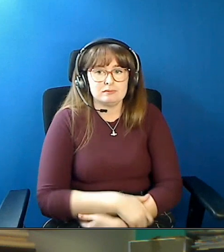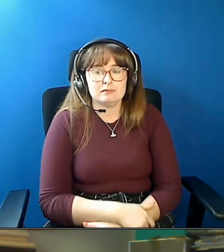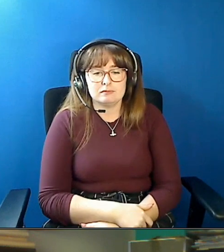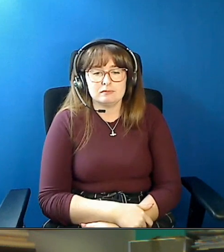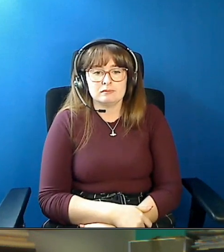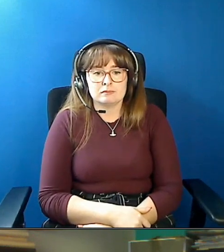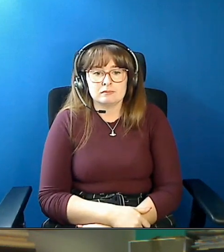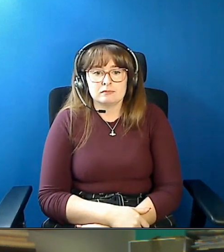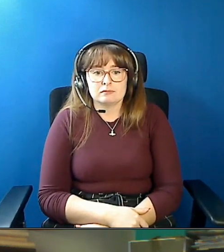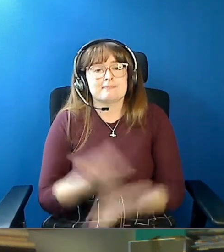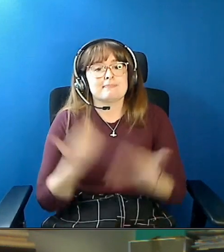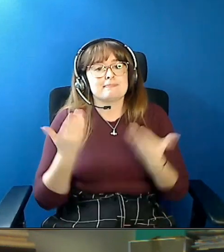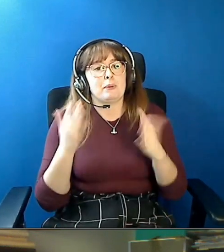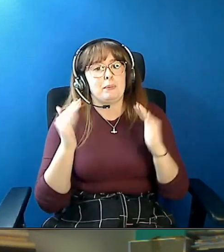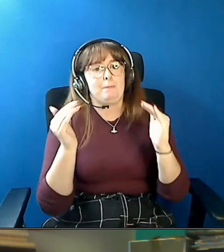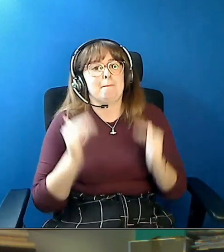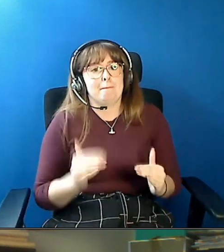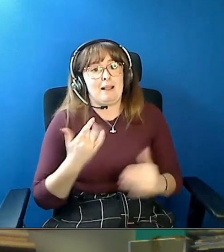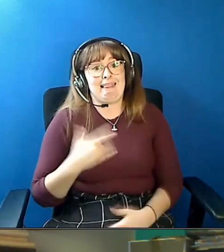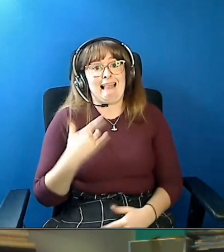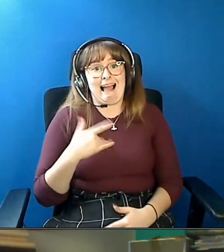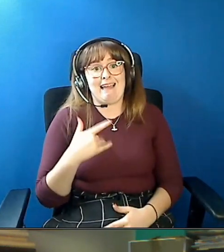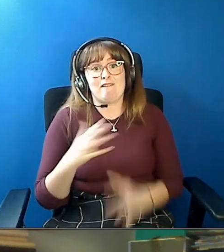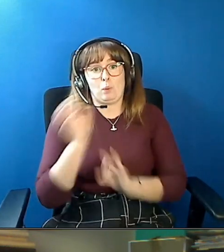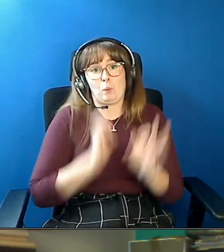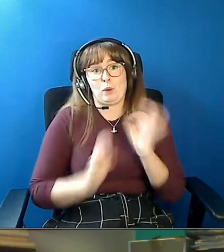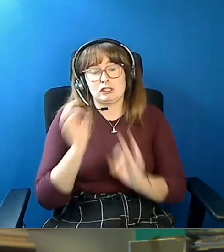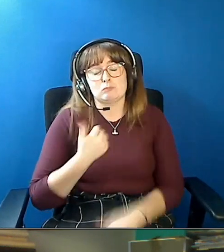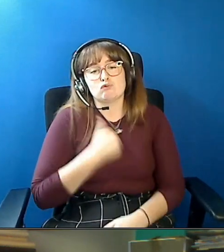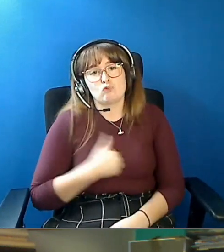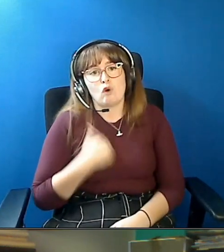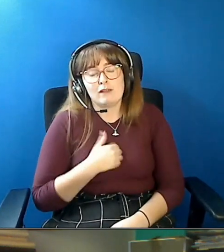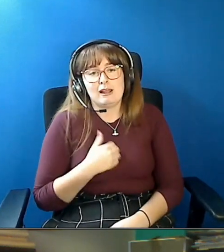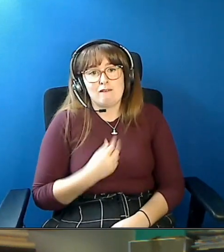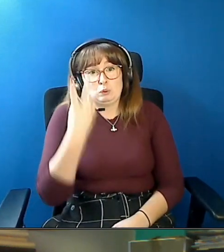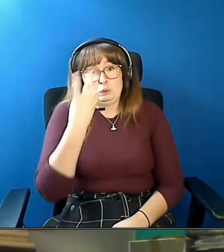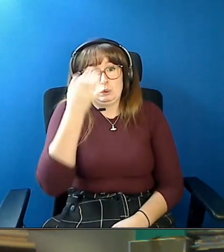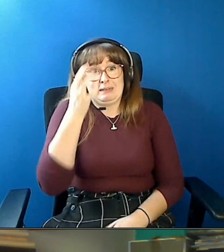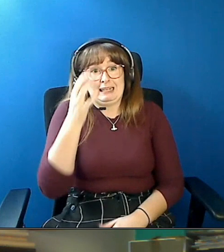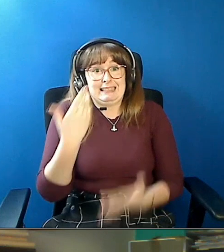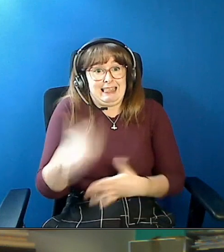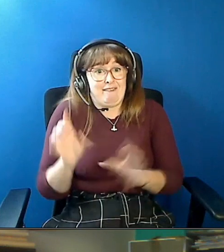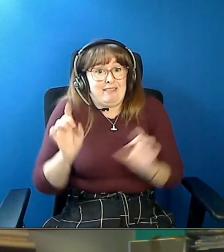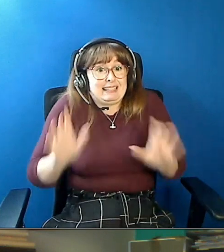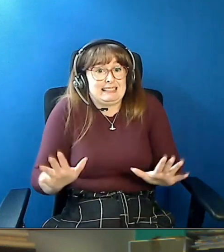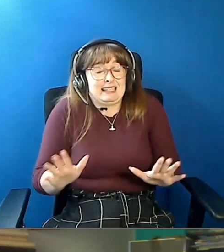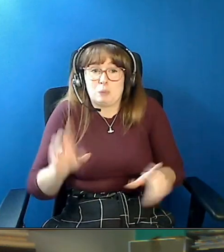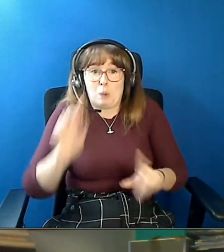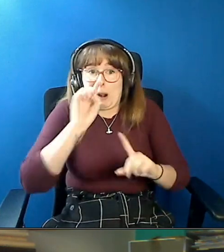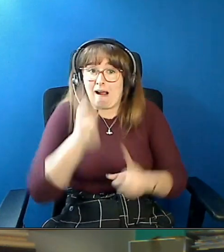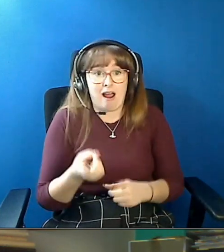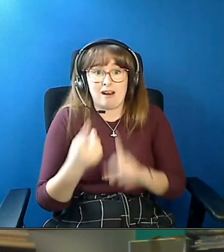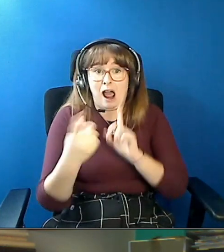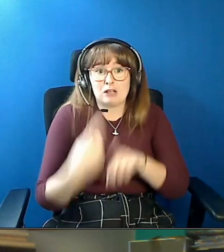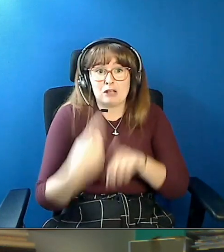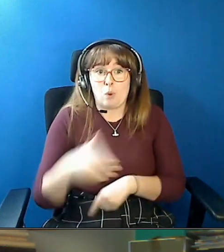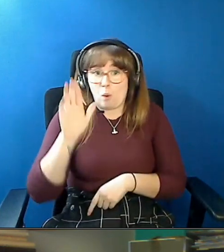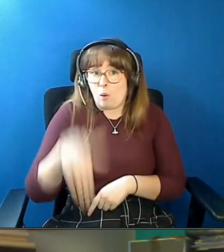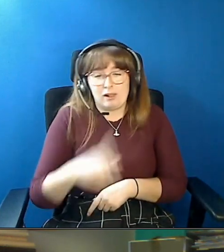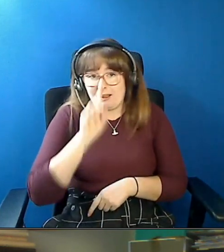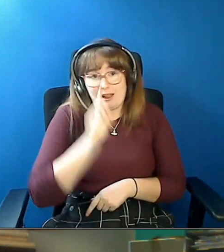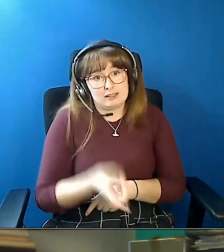So we're on to the live questions. Now, apologies to everyone, we've only got 2 minutes left. So we're not going to get a chance to go through every single one of